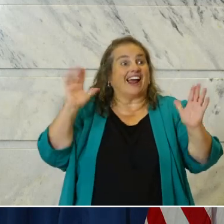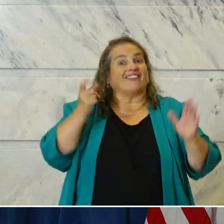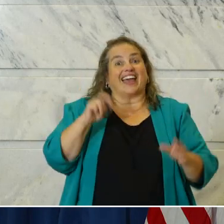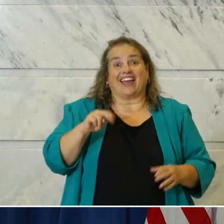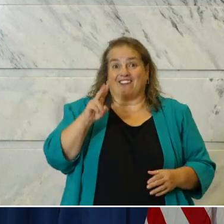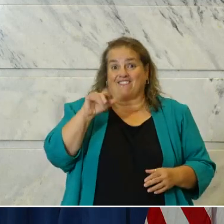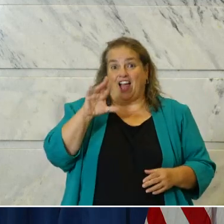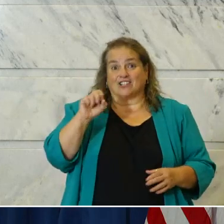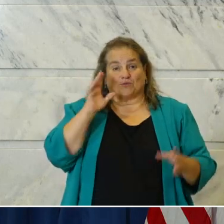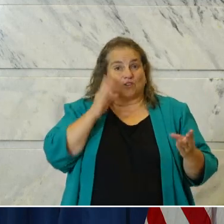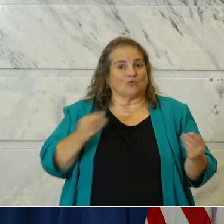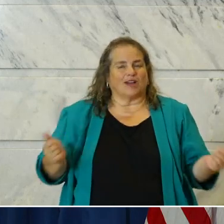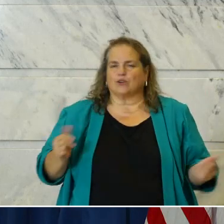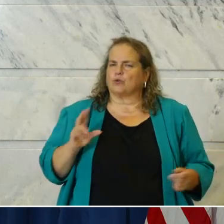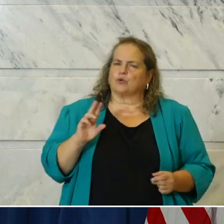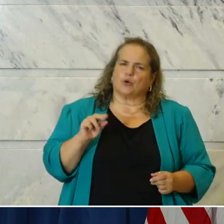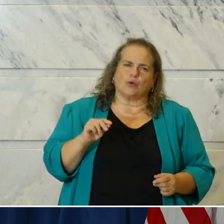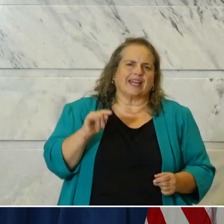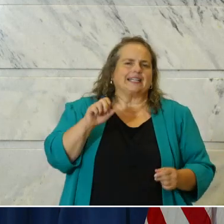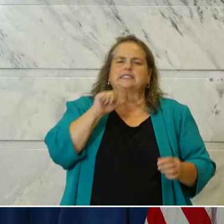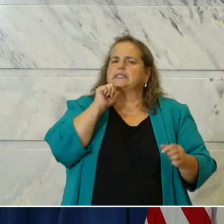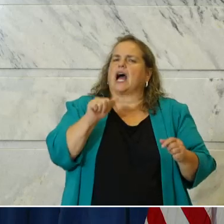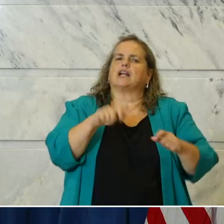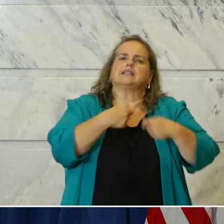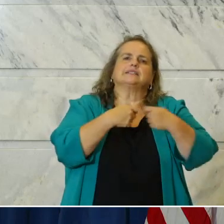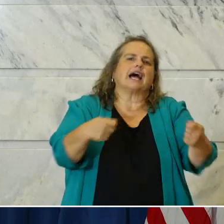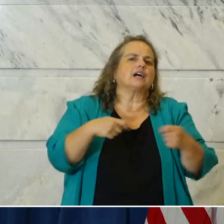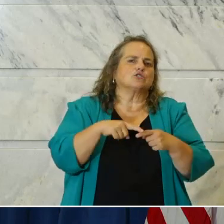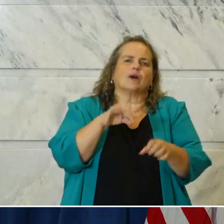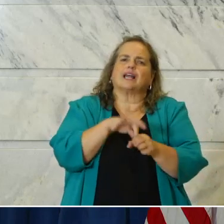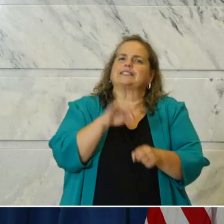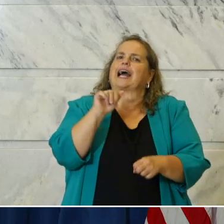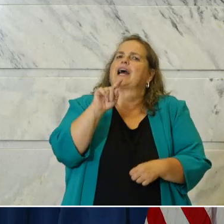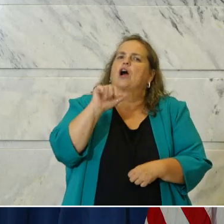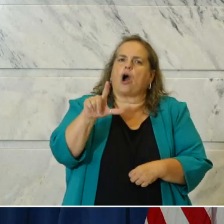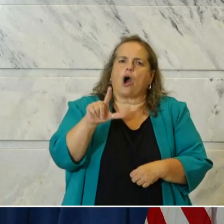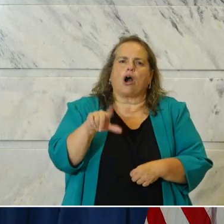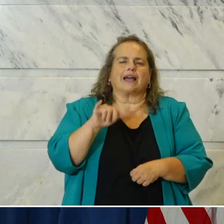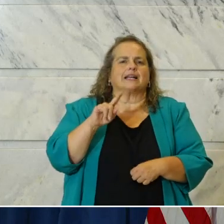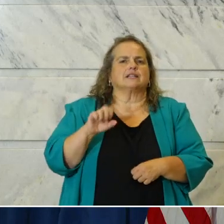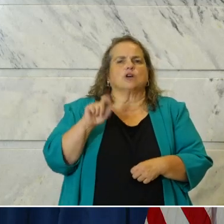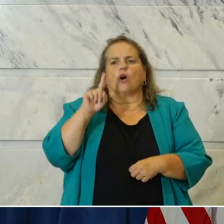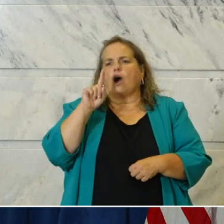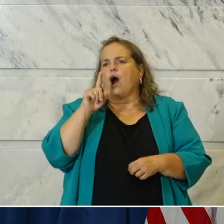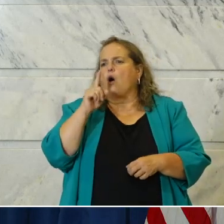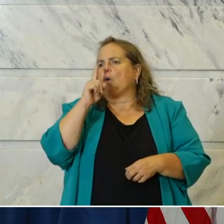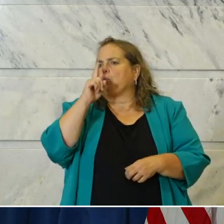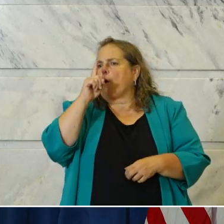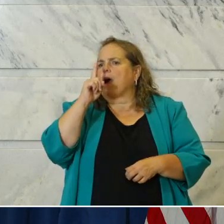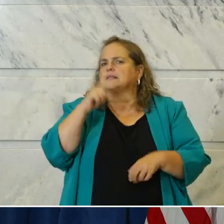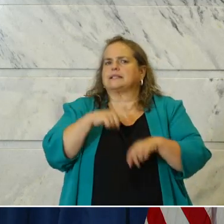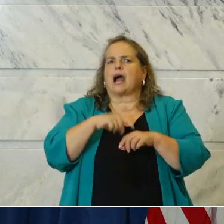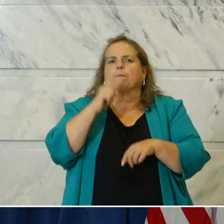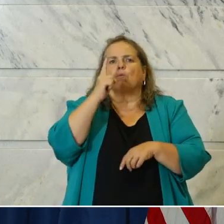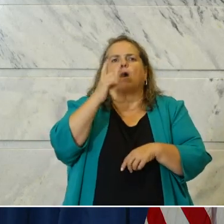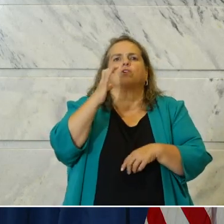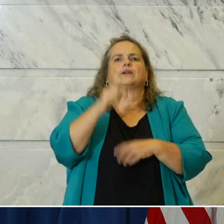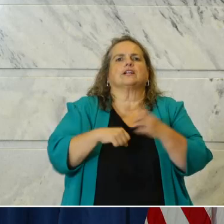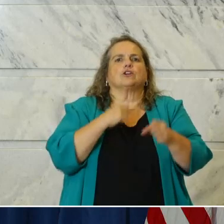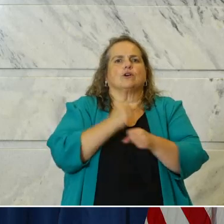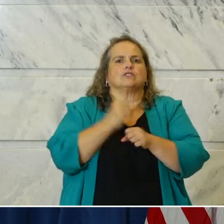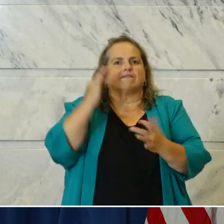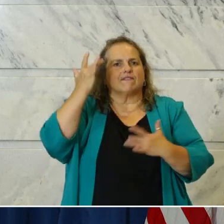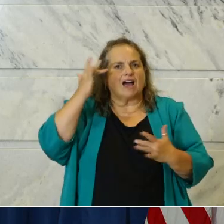all. This is something that happens once every 100 years that has wiped huge numbers of people out in the past. It's our job to make sure it